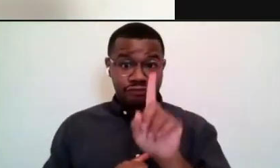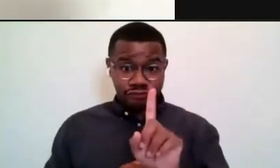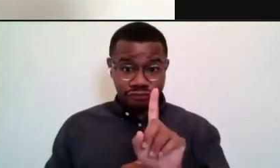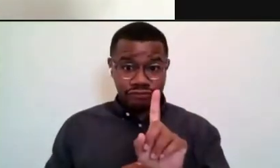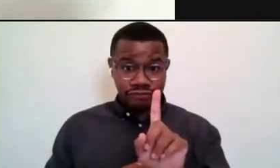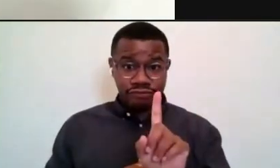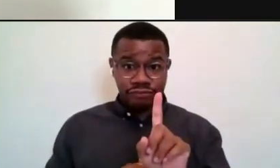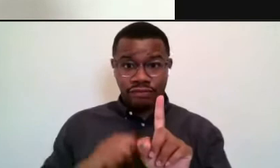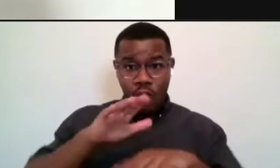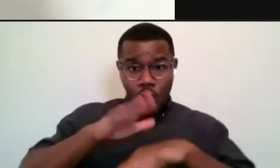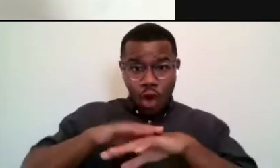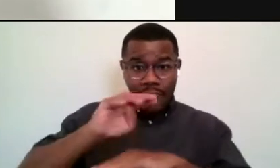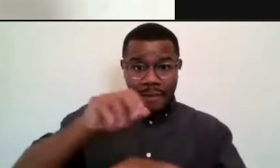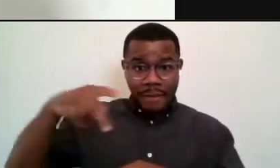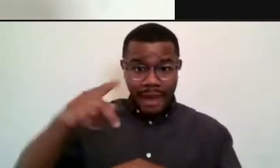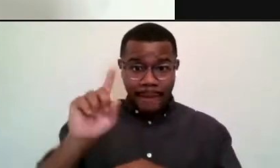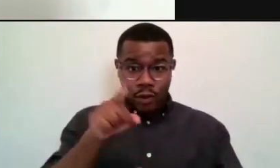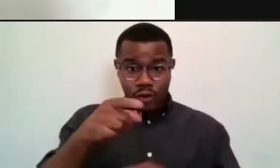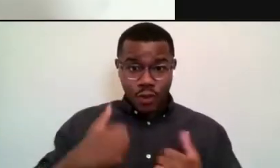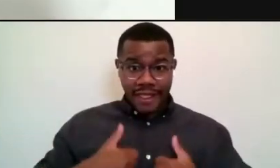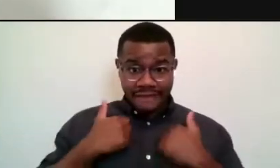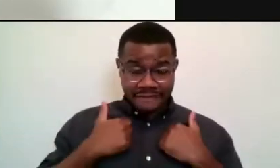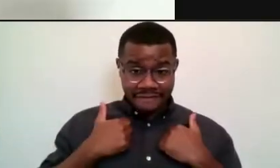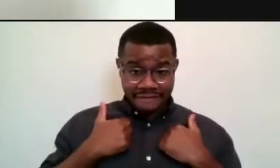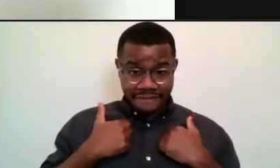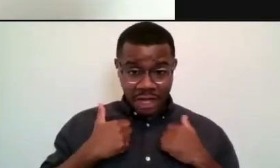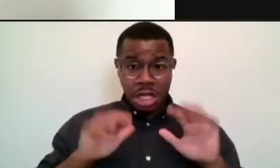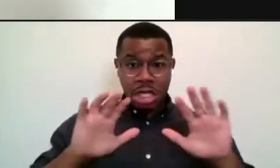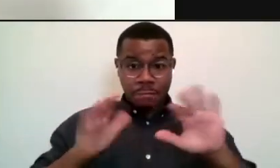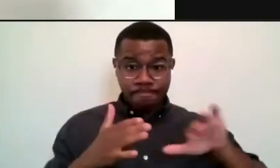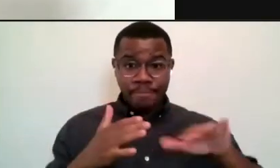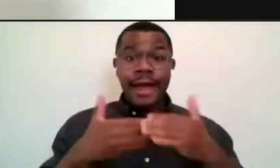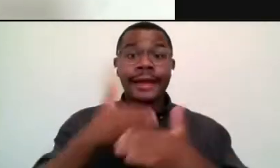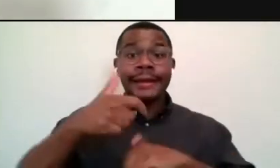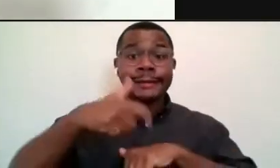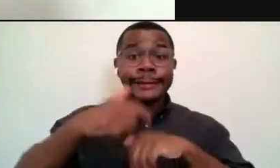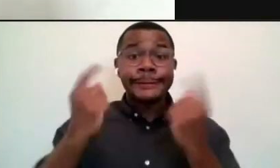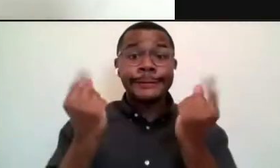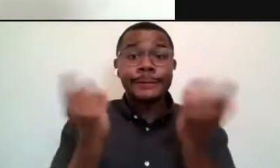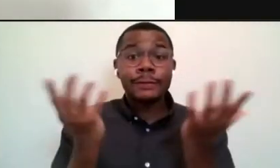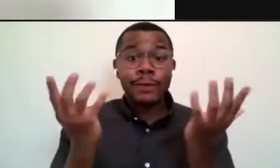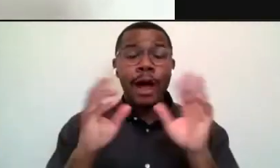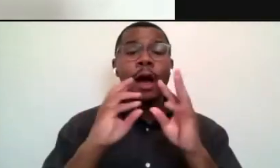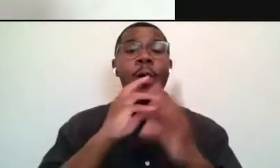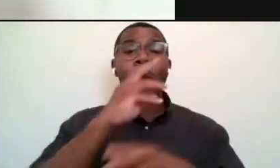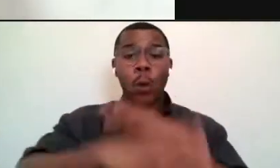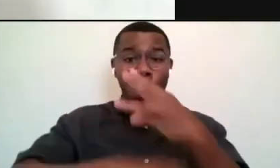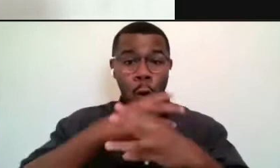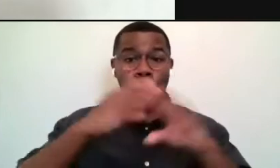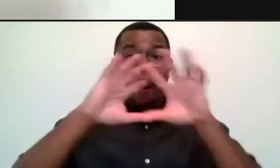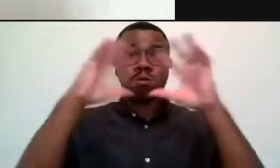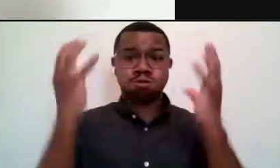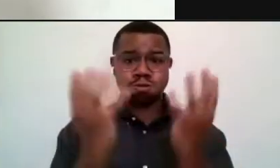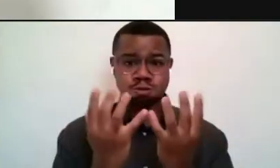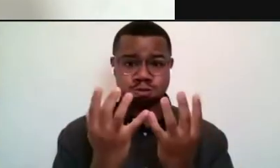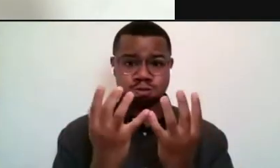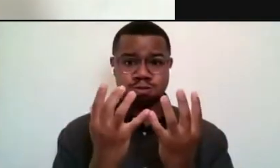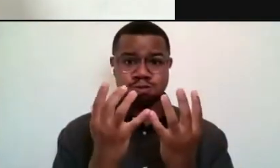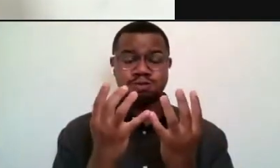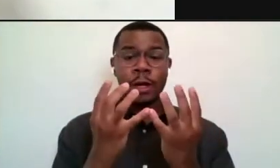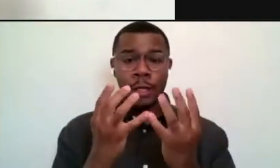then the next time we do the world. And so you have to cut the world, like, in, you know, on the seam and lay it